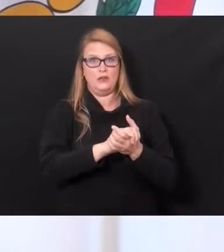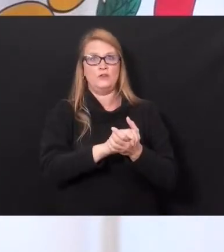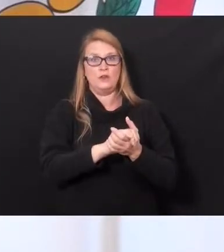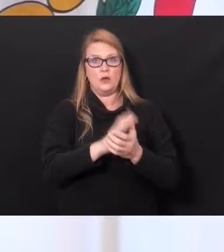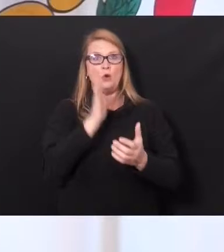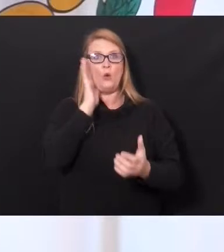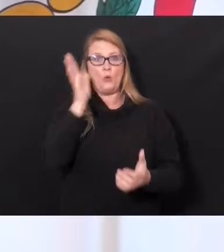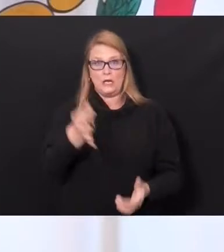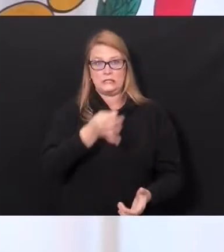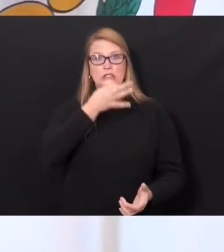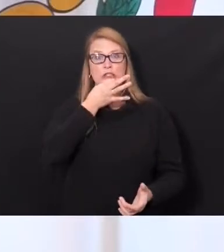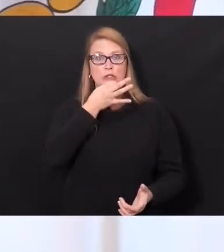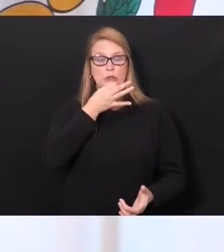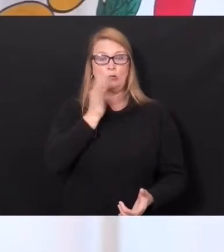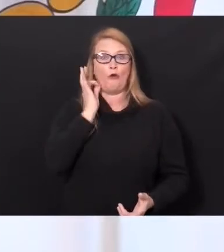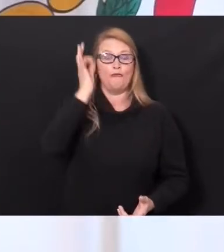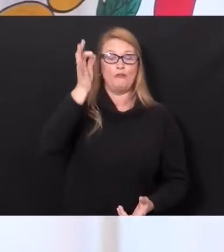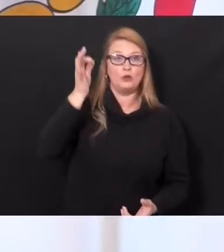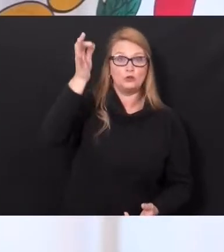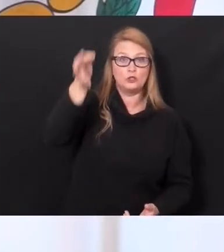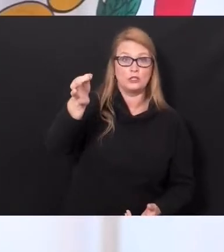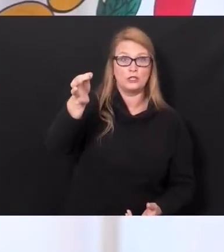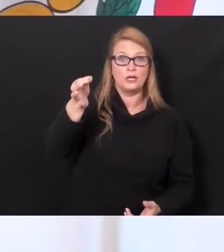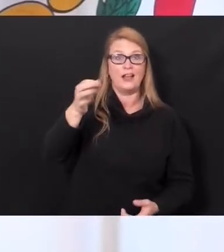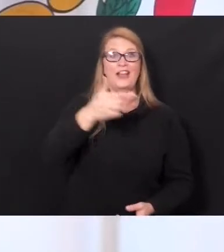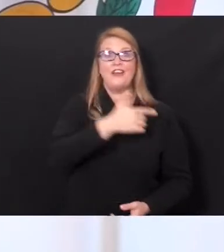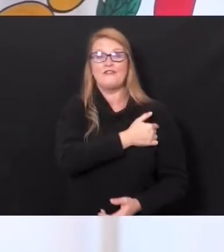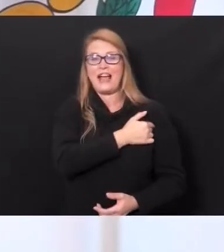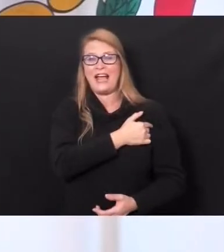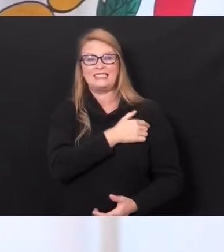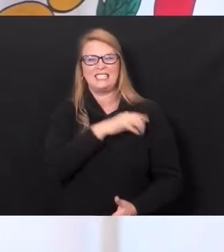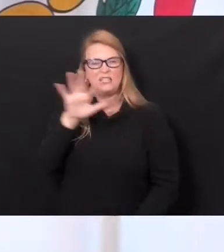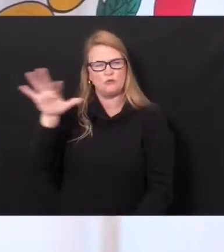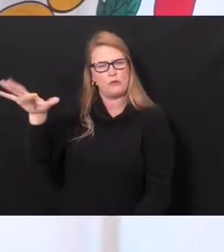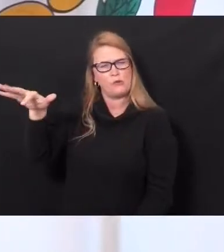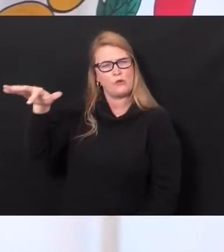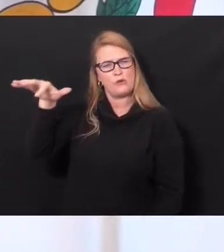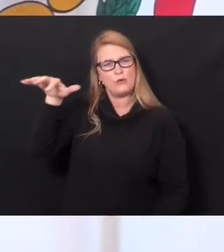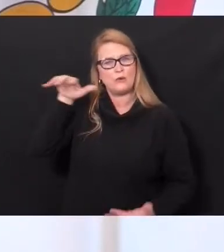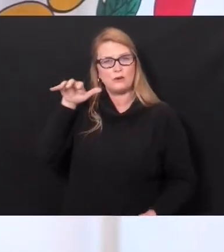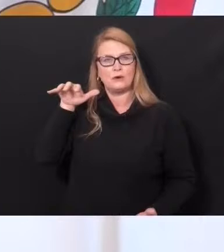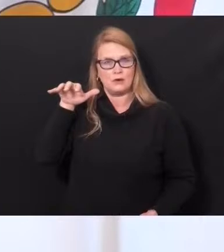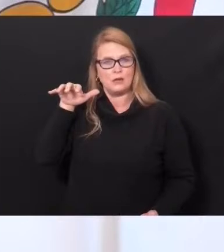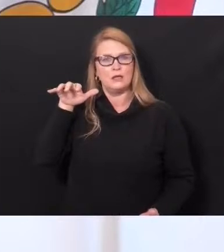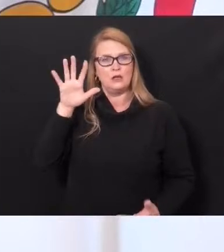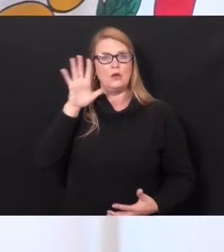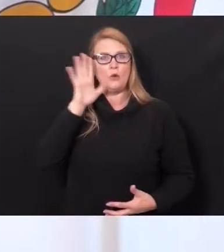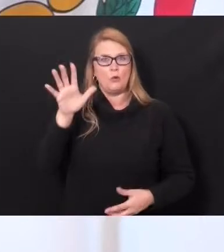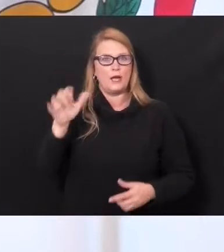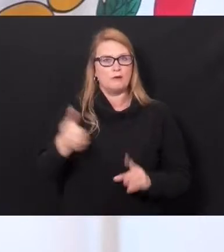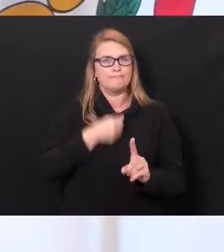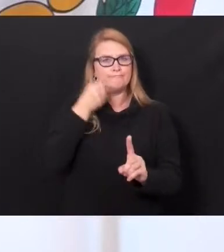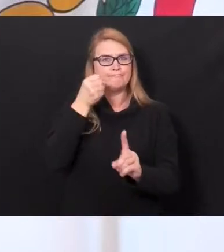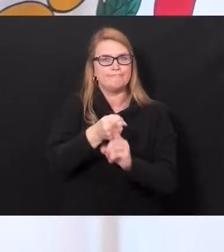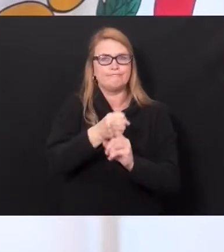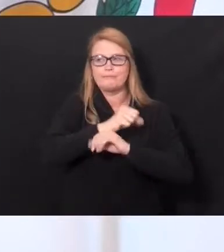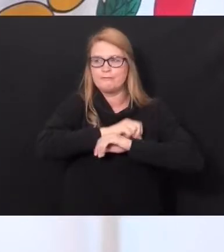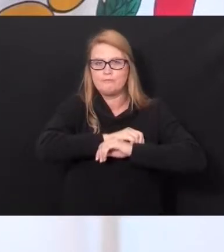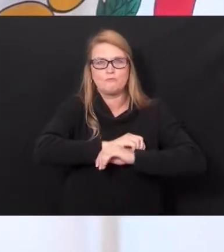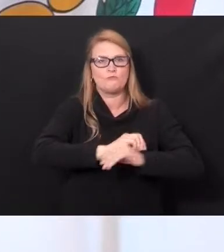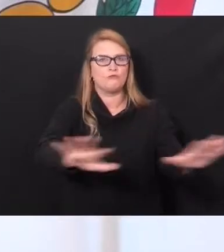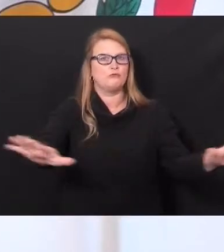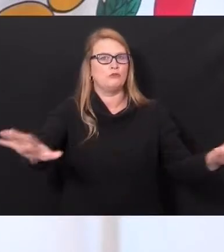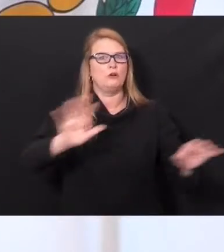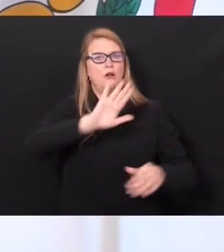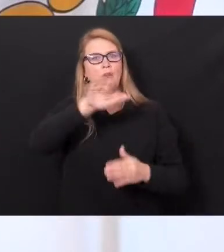day coming in the near future when the vaccines will be so abundant that we can really, really, really make a